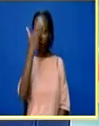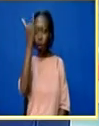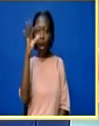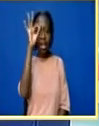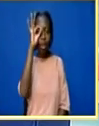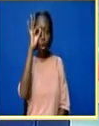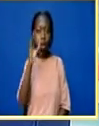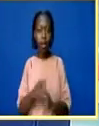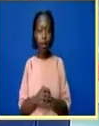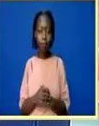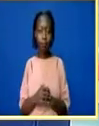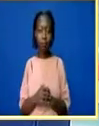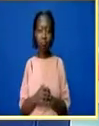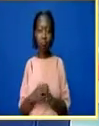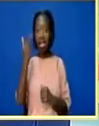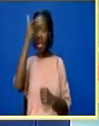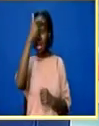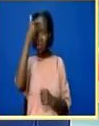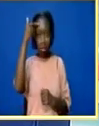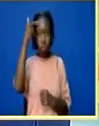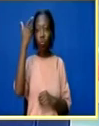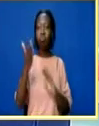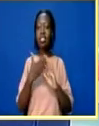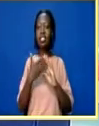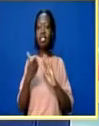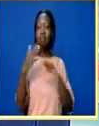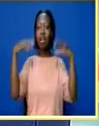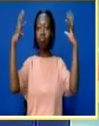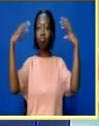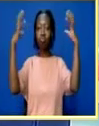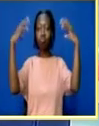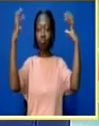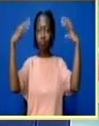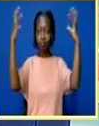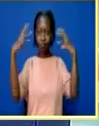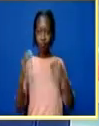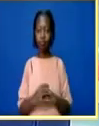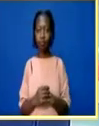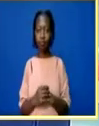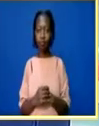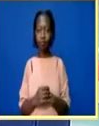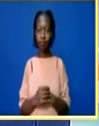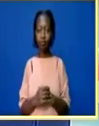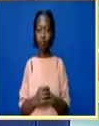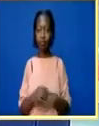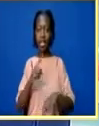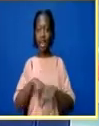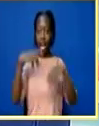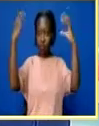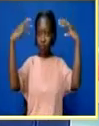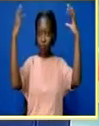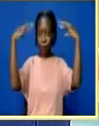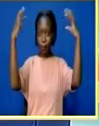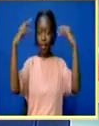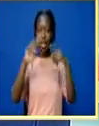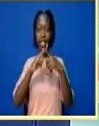created? Well, because of the speed. The water comes down, obviously, and boop, creates a hole.